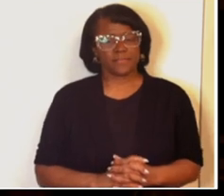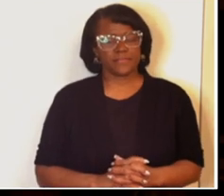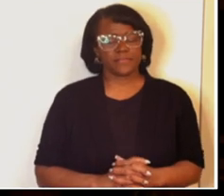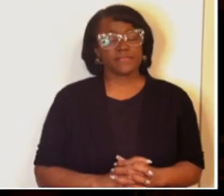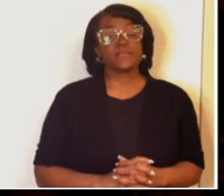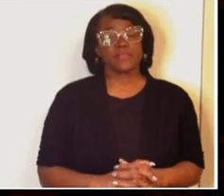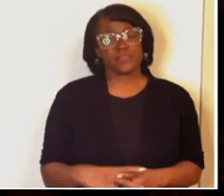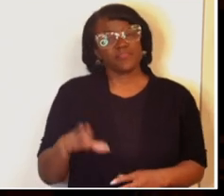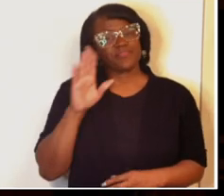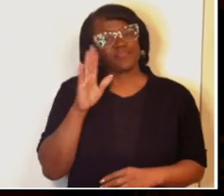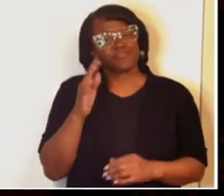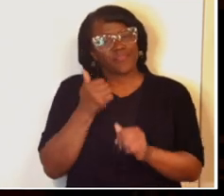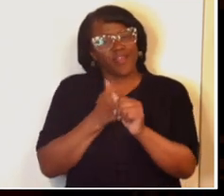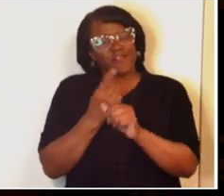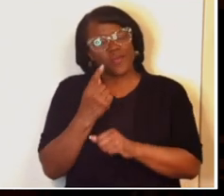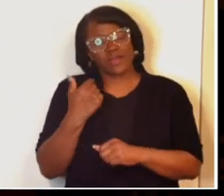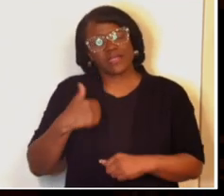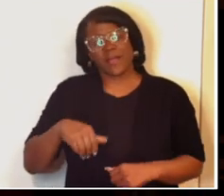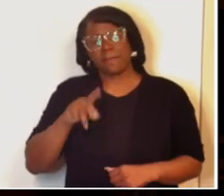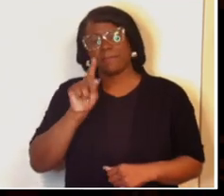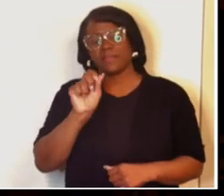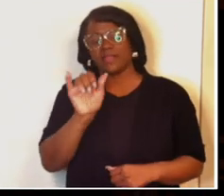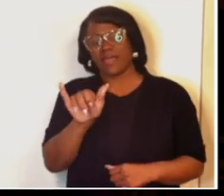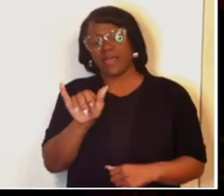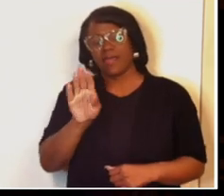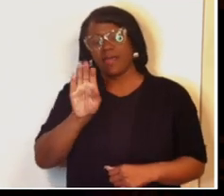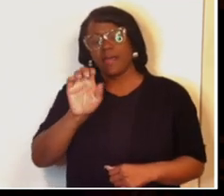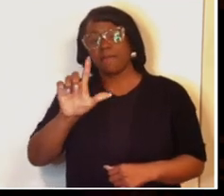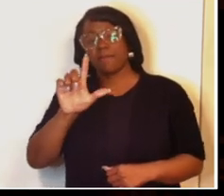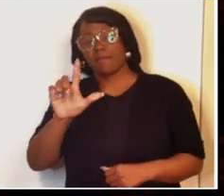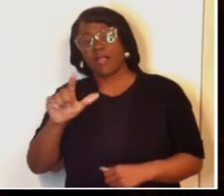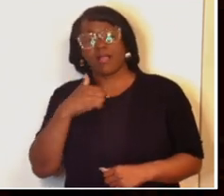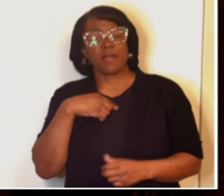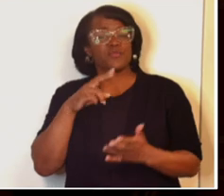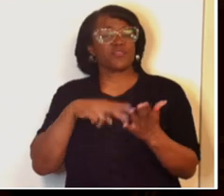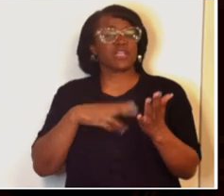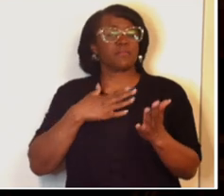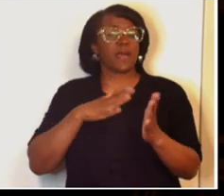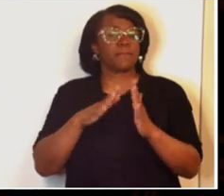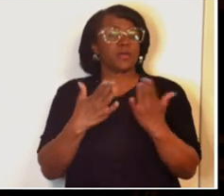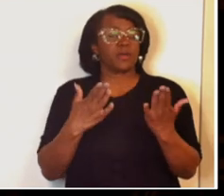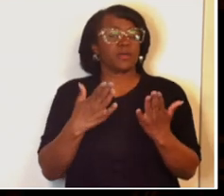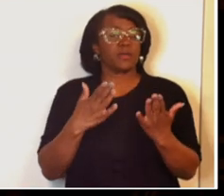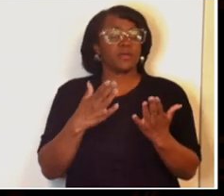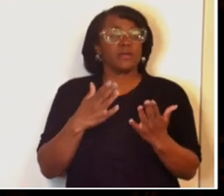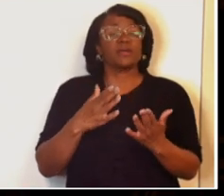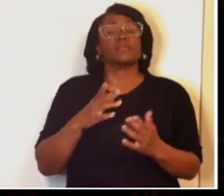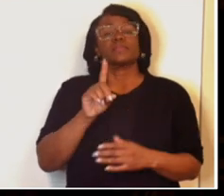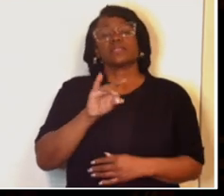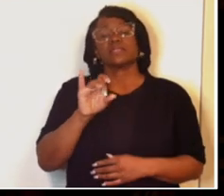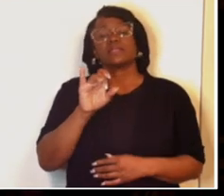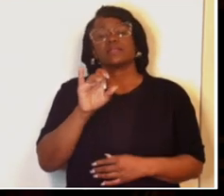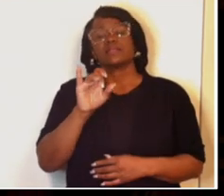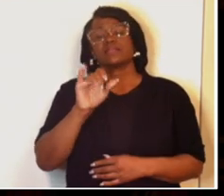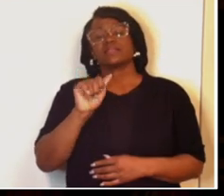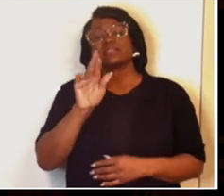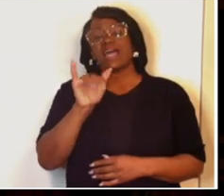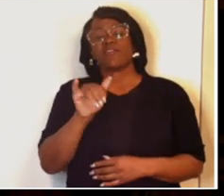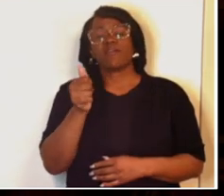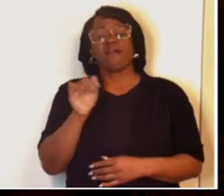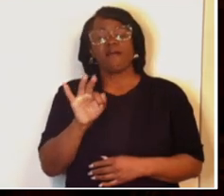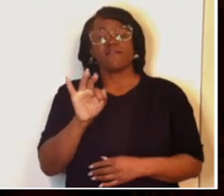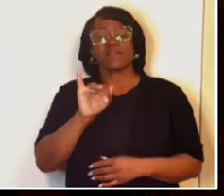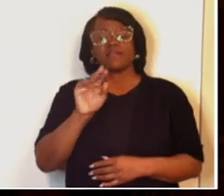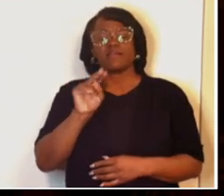Hi, everyone. I'm Kay Bell, and I'll be reading from my book, Diary of an Intercessor. This poem is